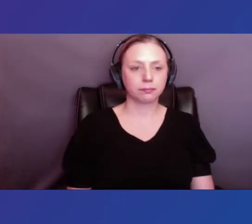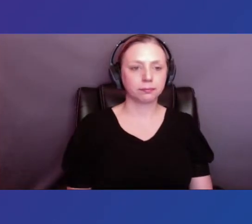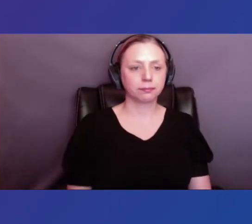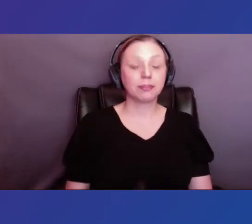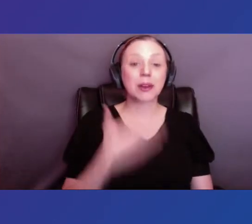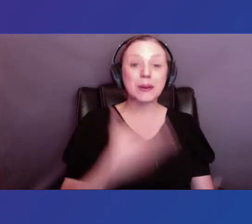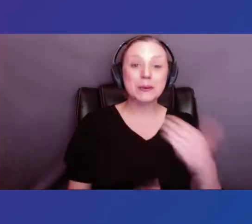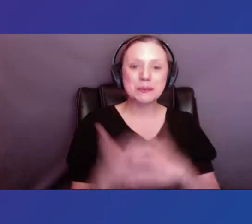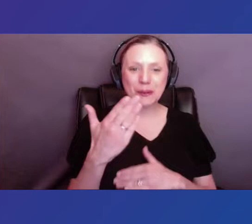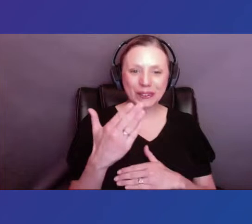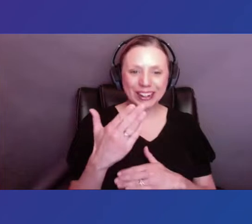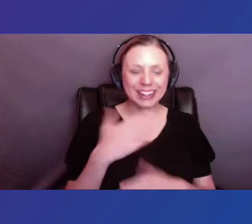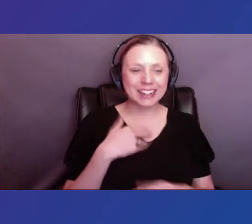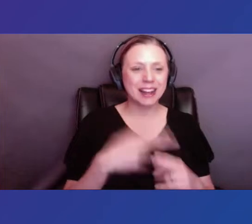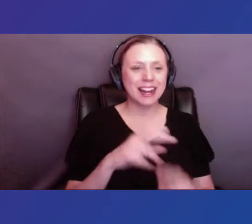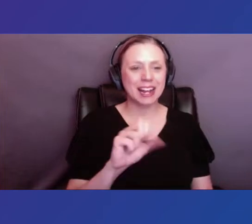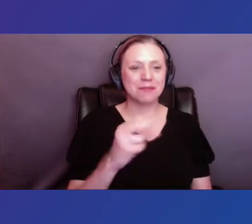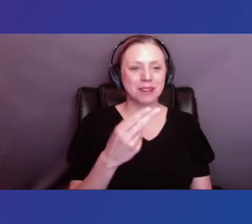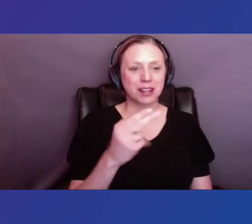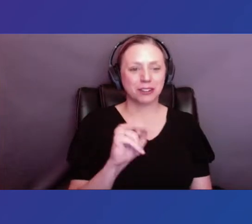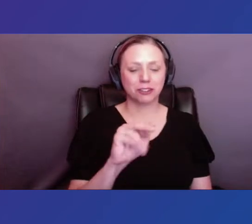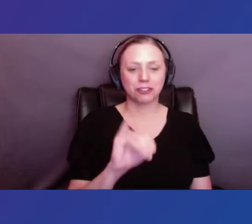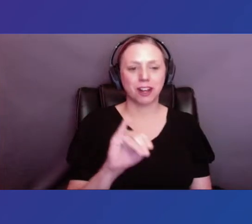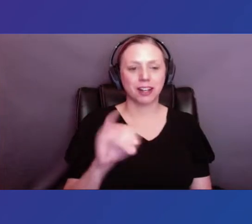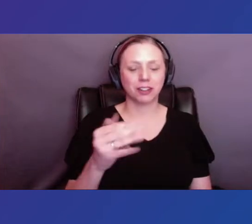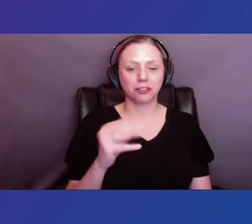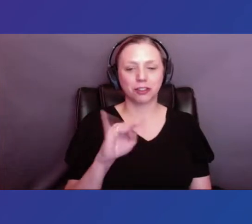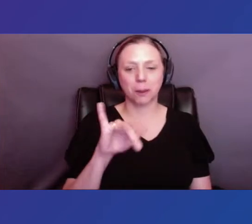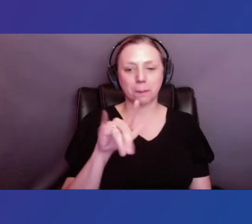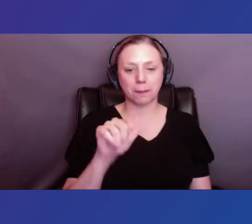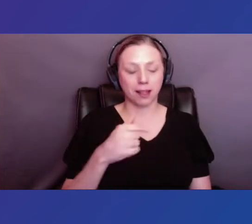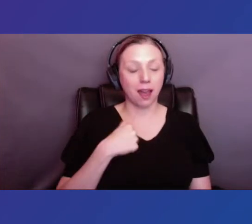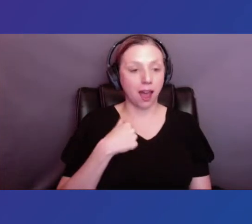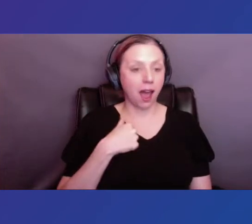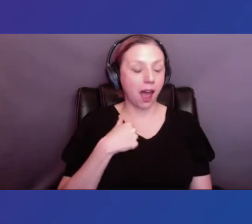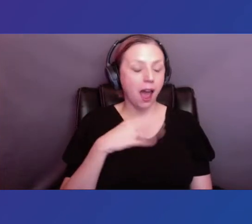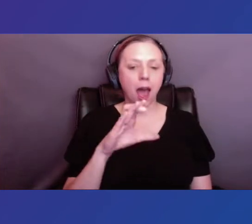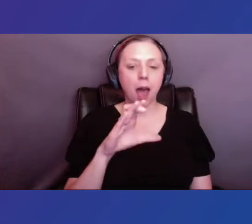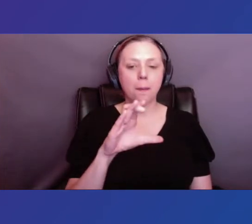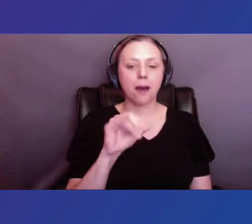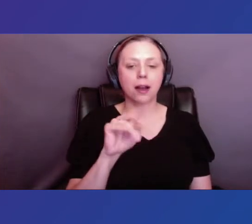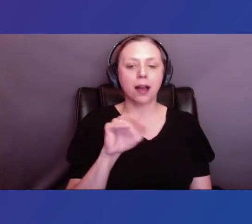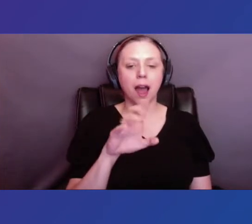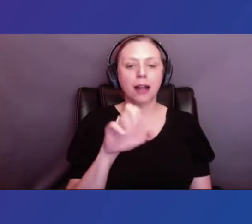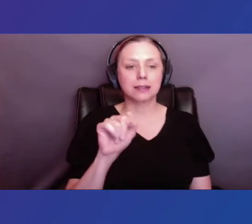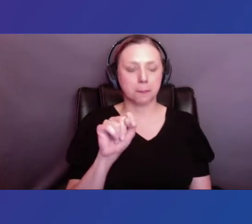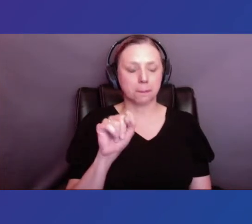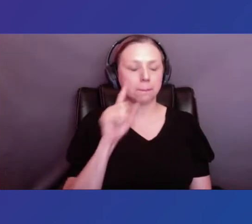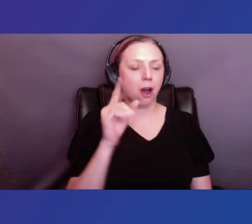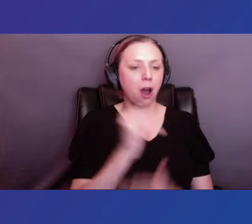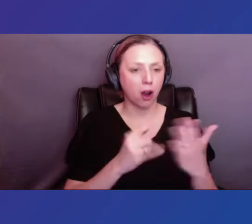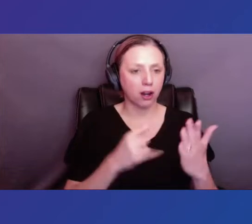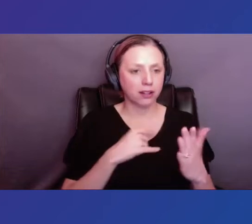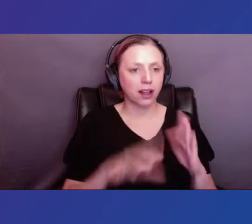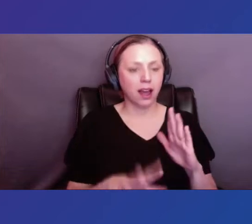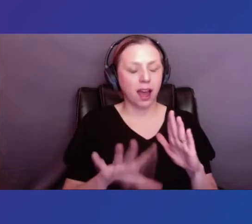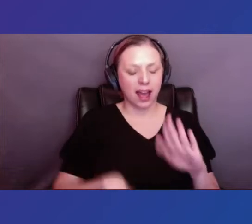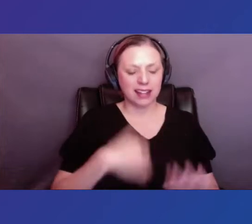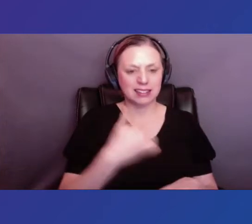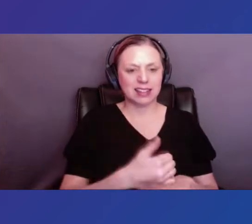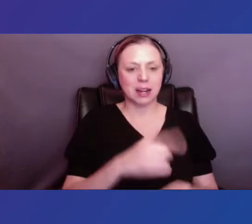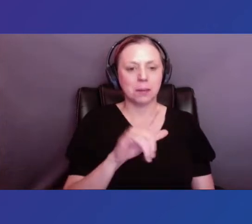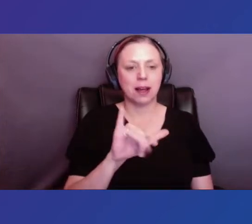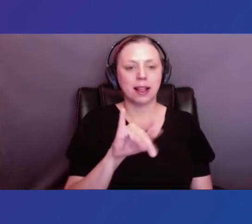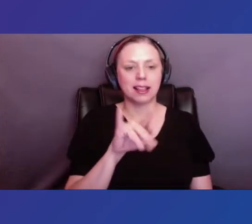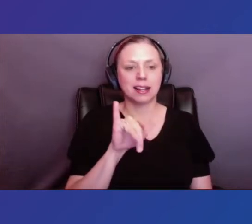Good morning. My name is Shani Jamila. I'm a conceptual artist, the founder of Lineage, a storytelling project that centers